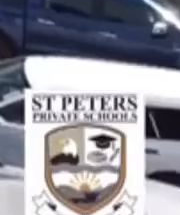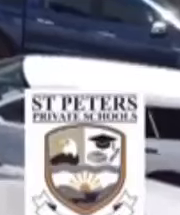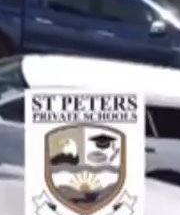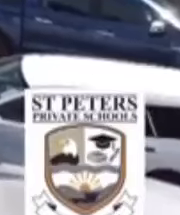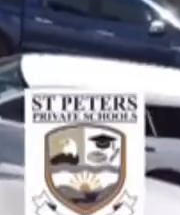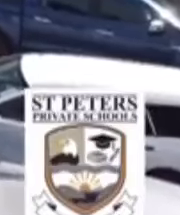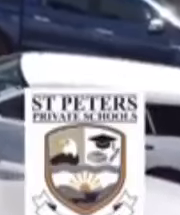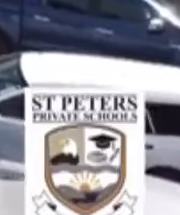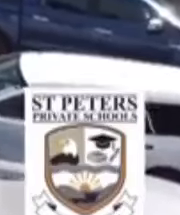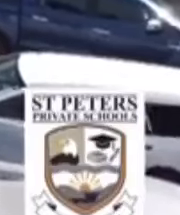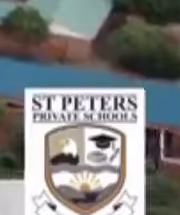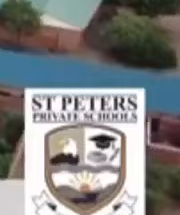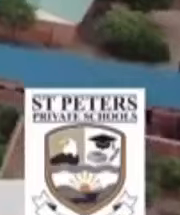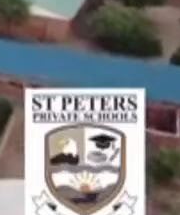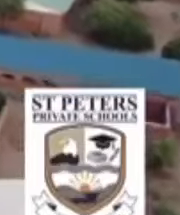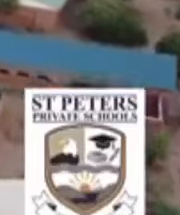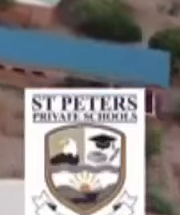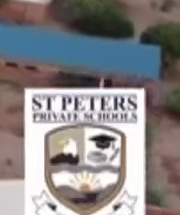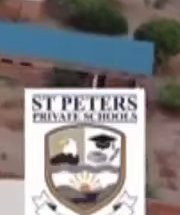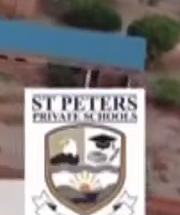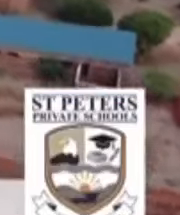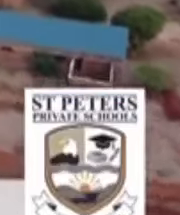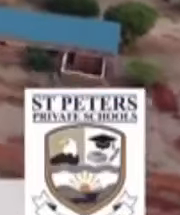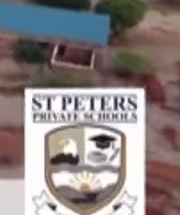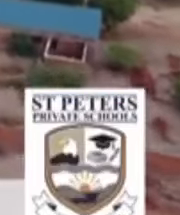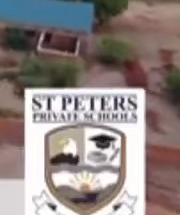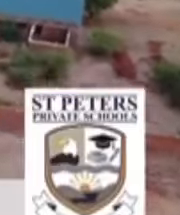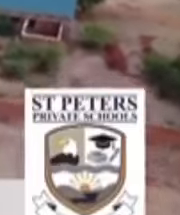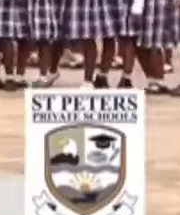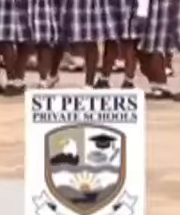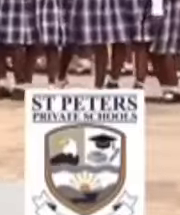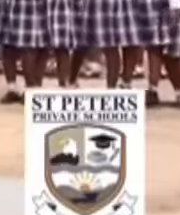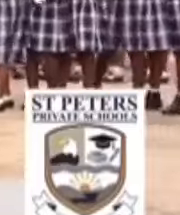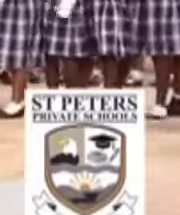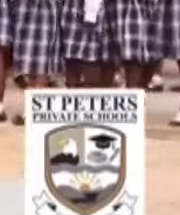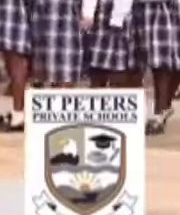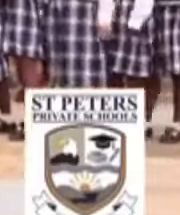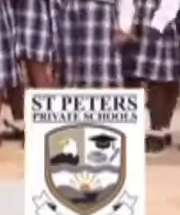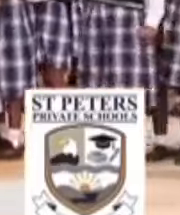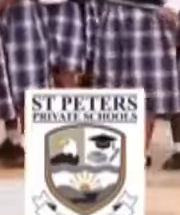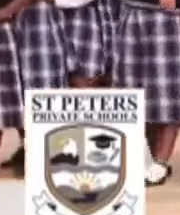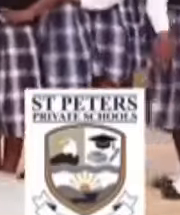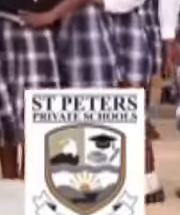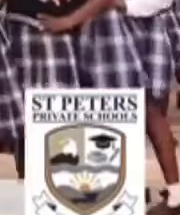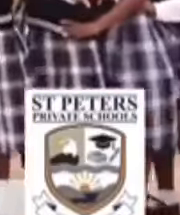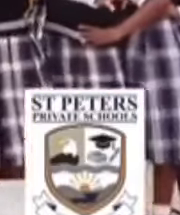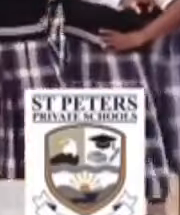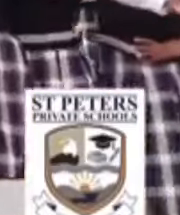discover your potential. St. Peter's Private Schools in Imponela.